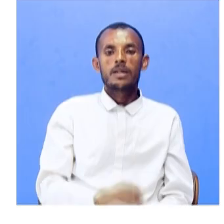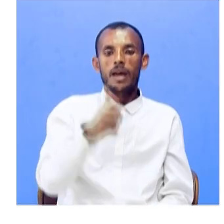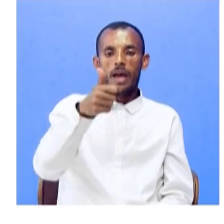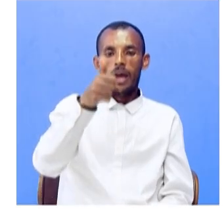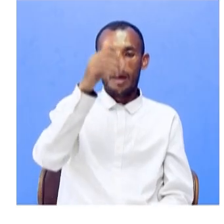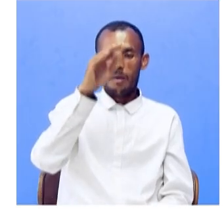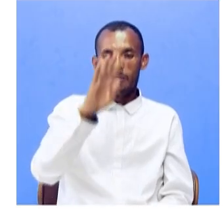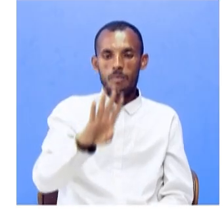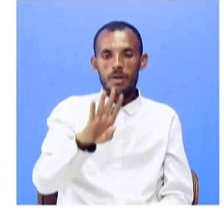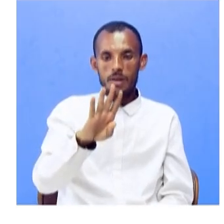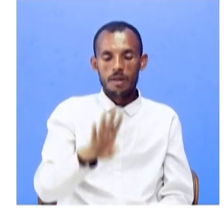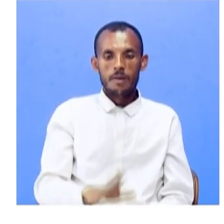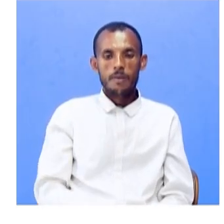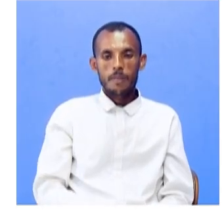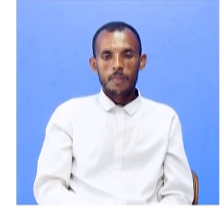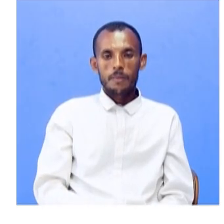AB